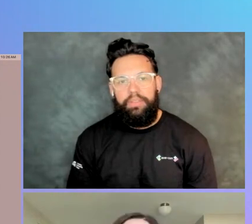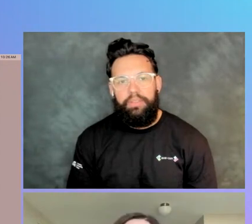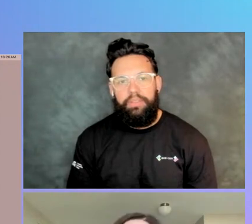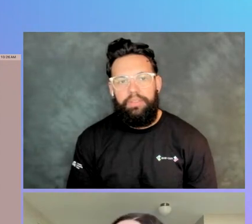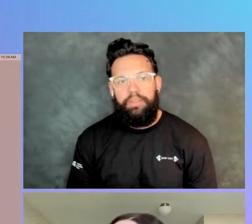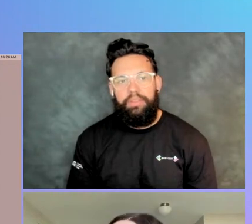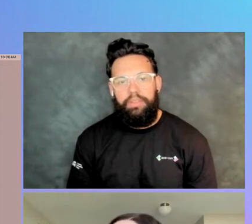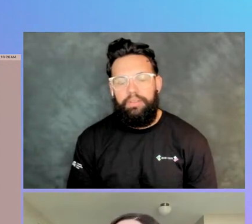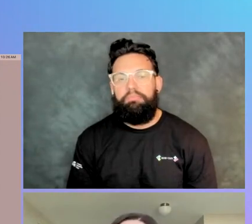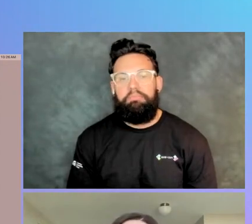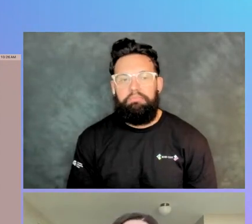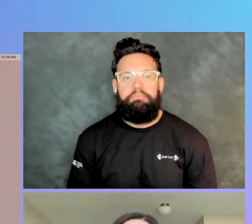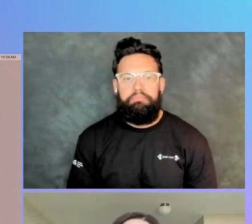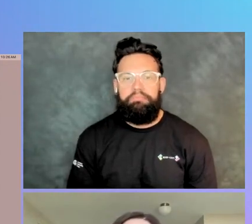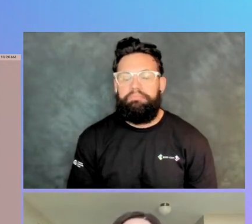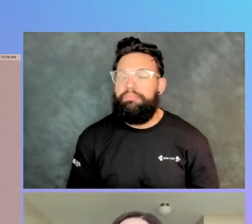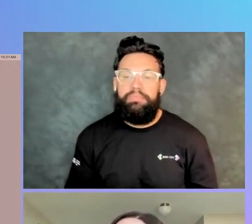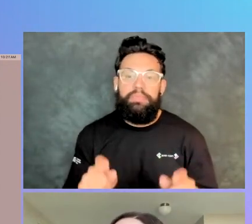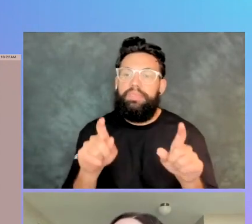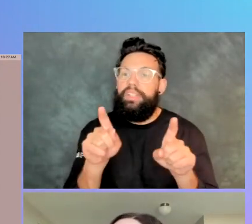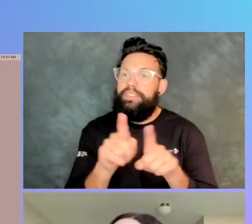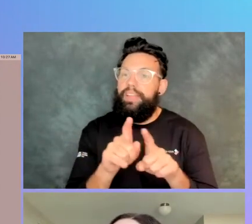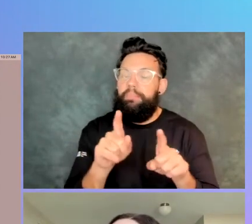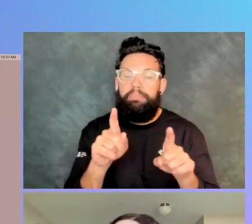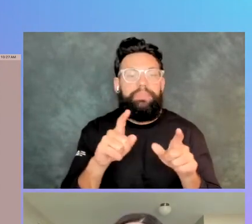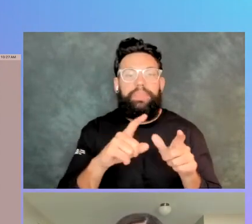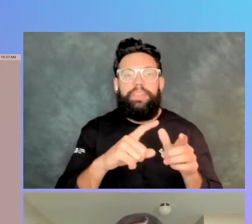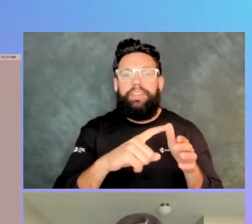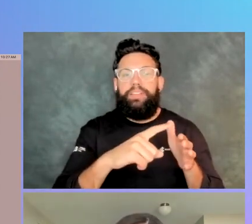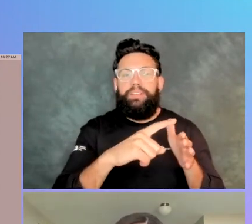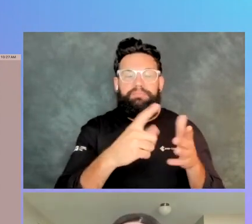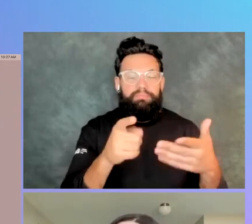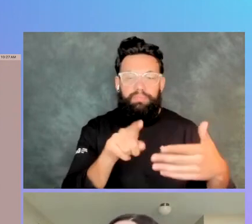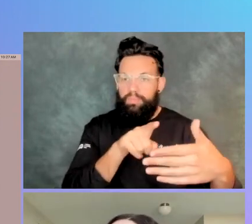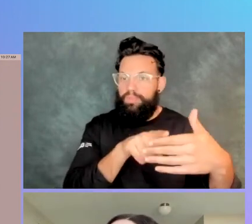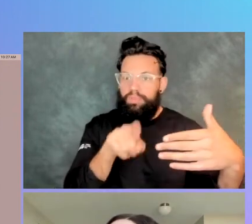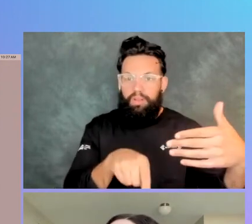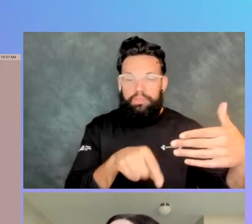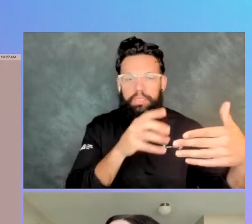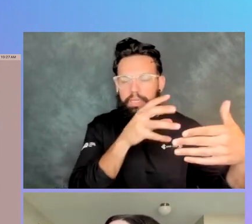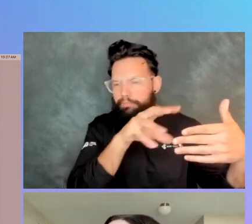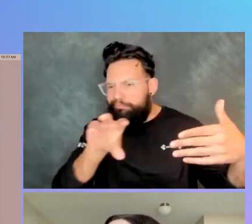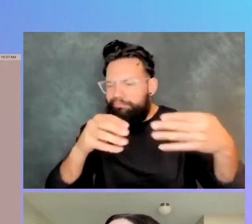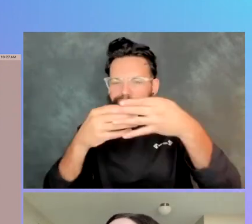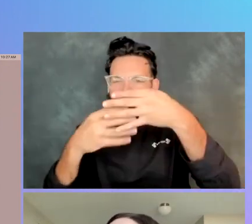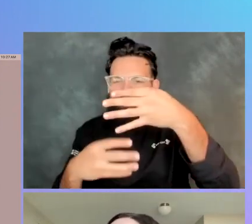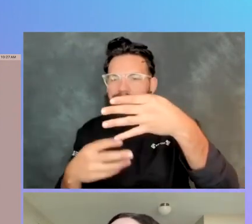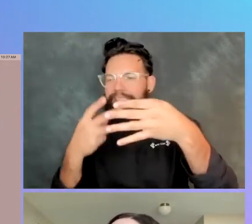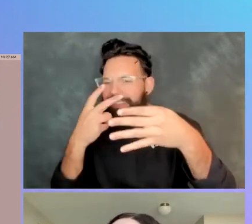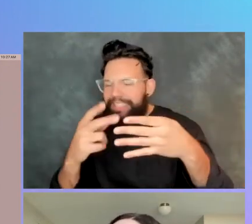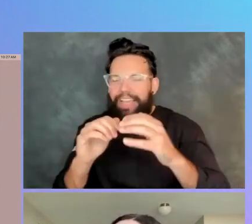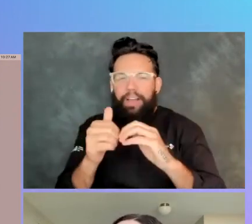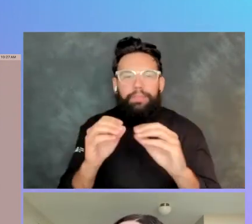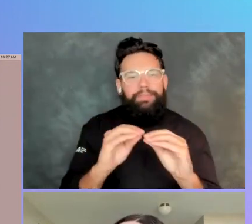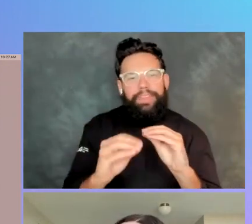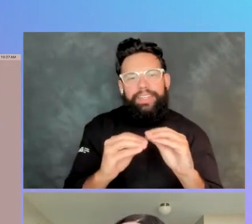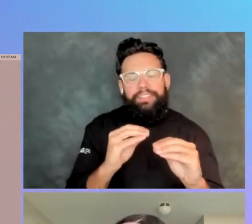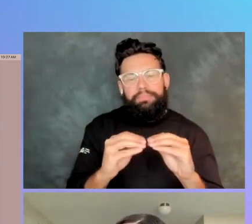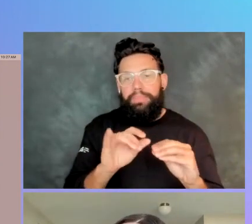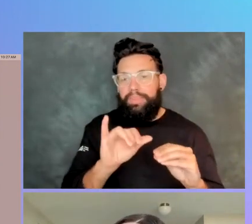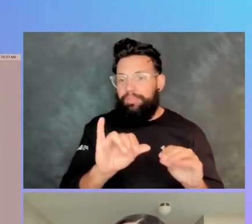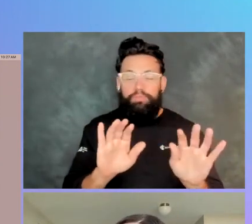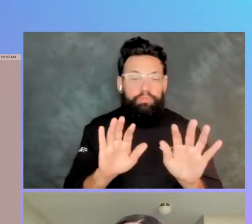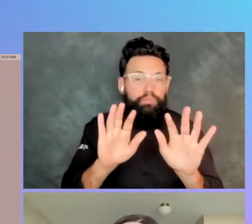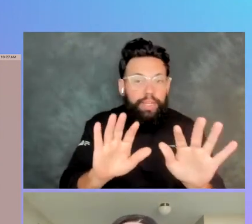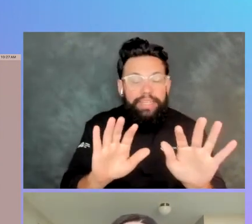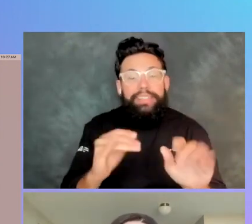of that screen. So again, same thing, results we can highlight, get all the remediation advice that we need. But that's really a great way if your team is using Appium